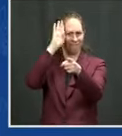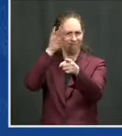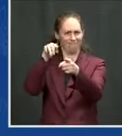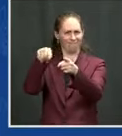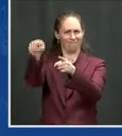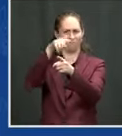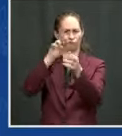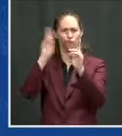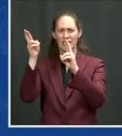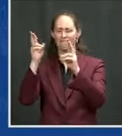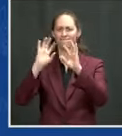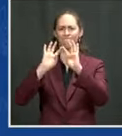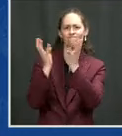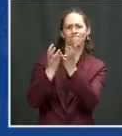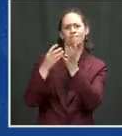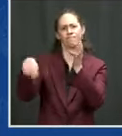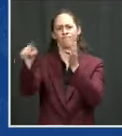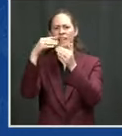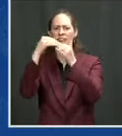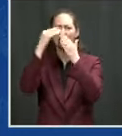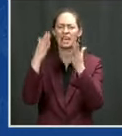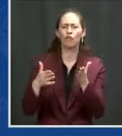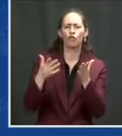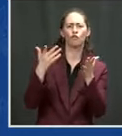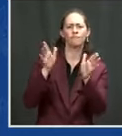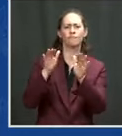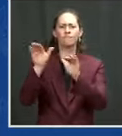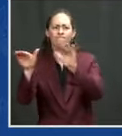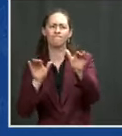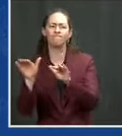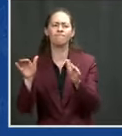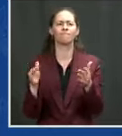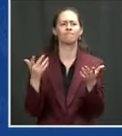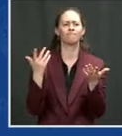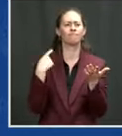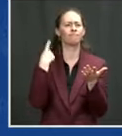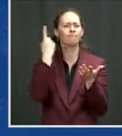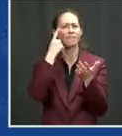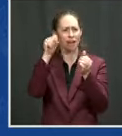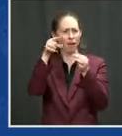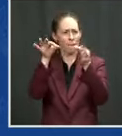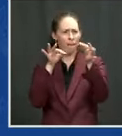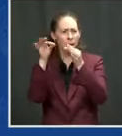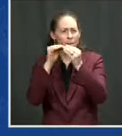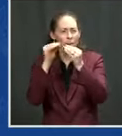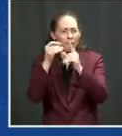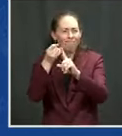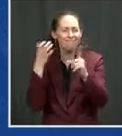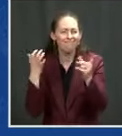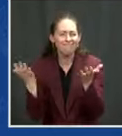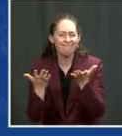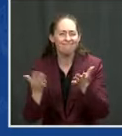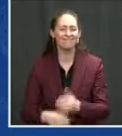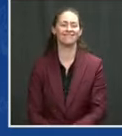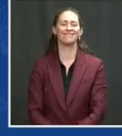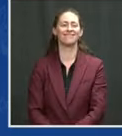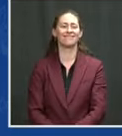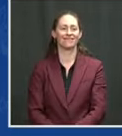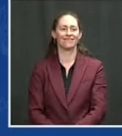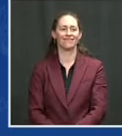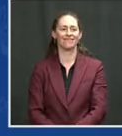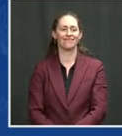practically is functioning, what you're seeing from those efforts. Well, thank you, Mr. President. great to be with you. We appreciate